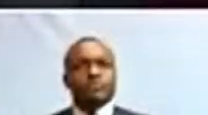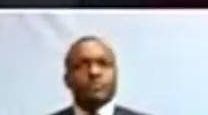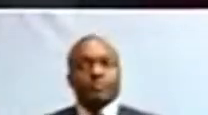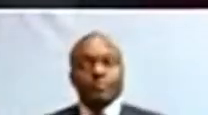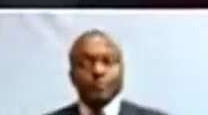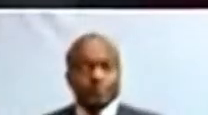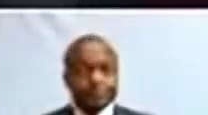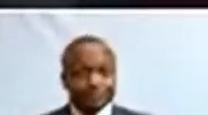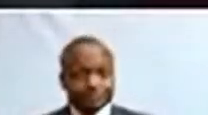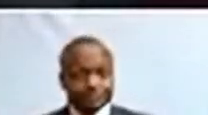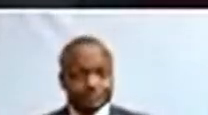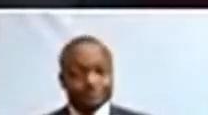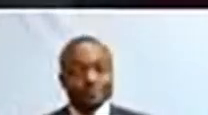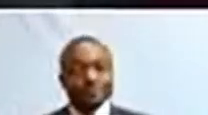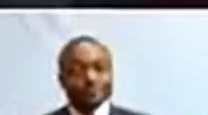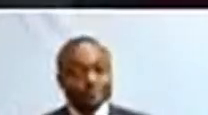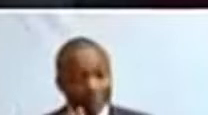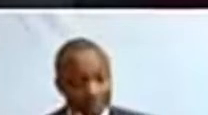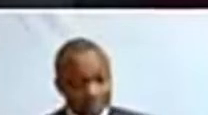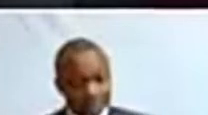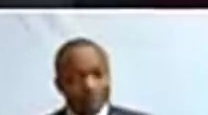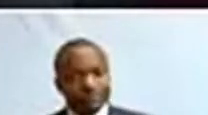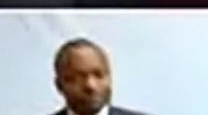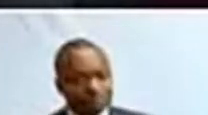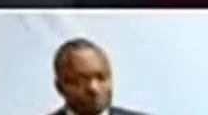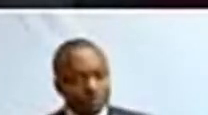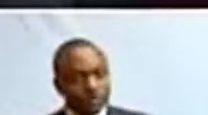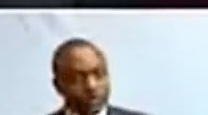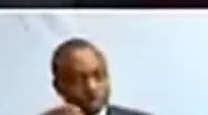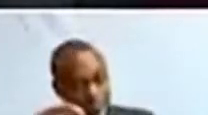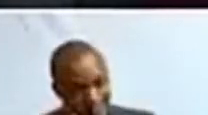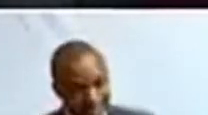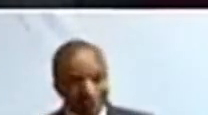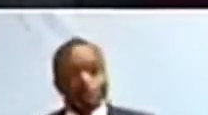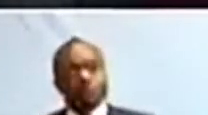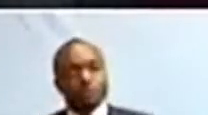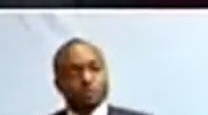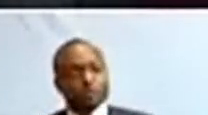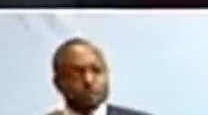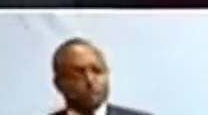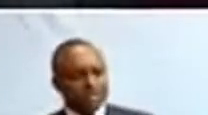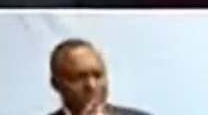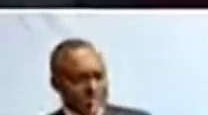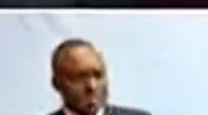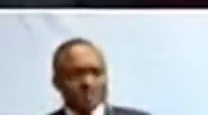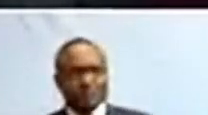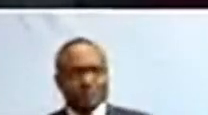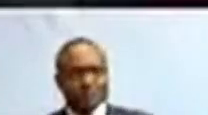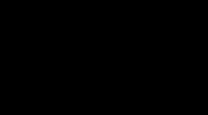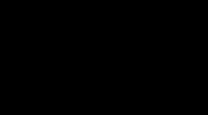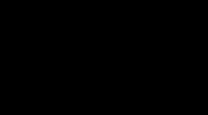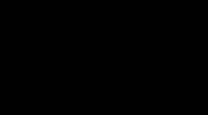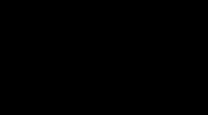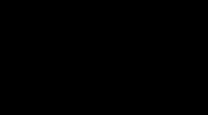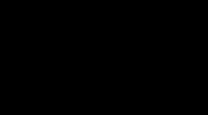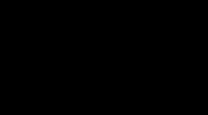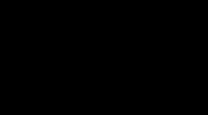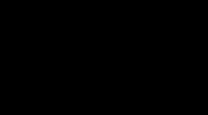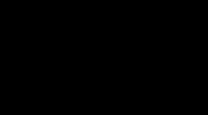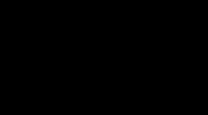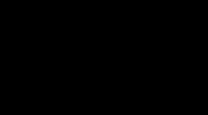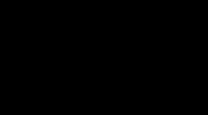Chair, if it were only given to me with this report not that would